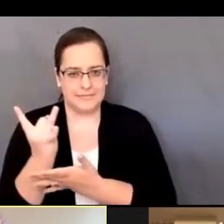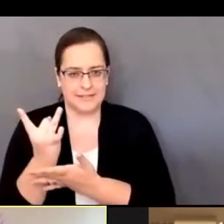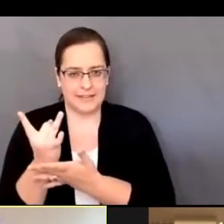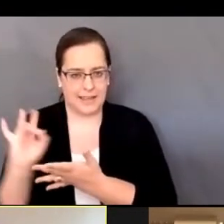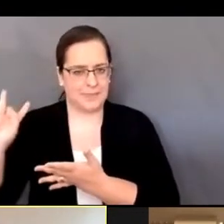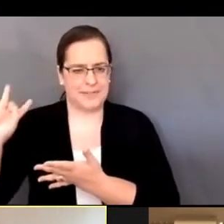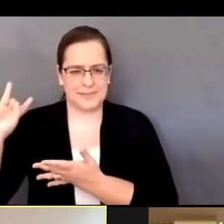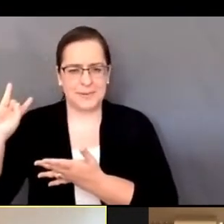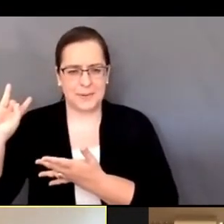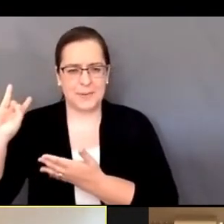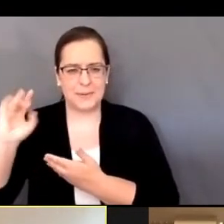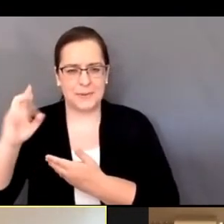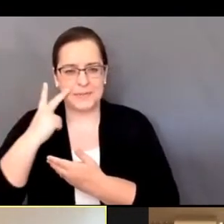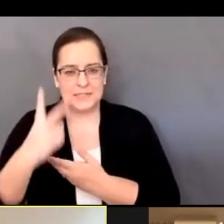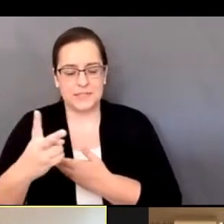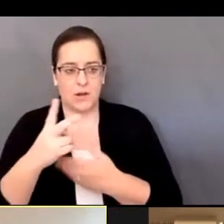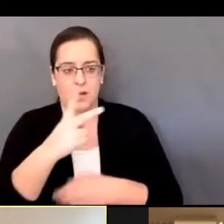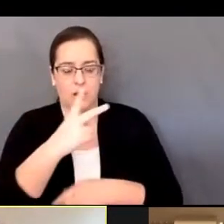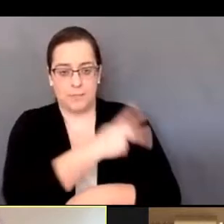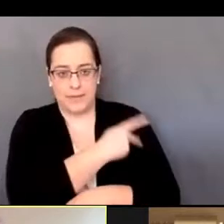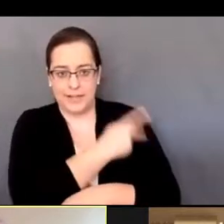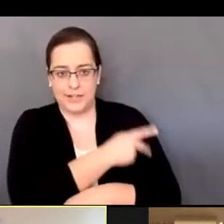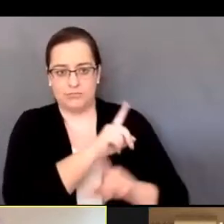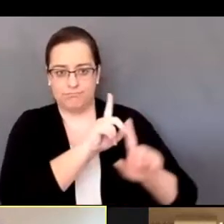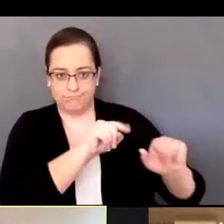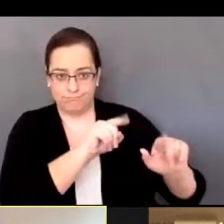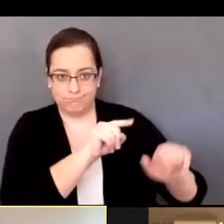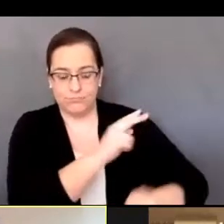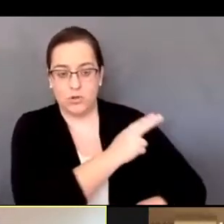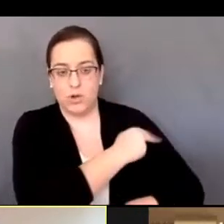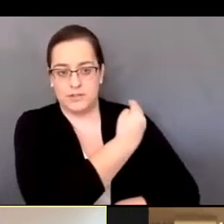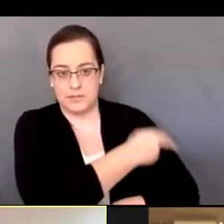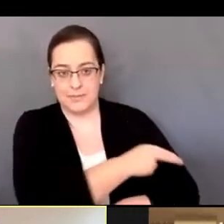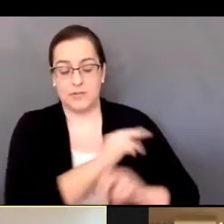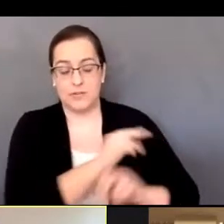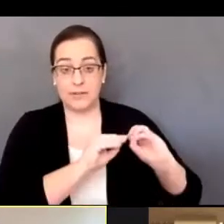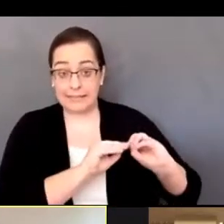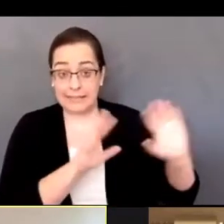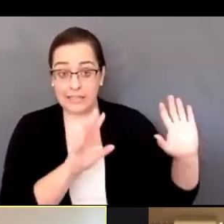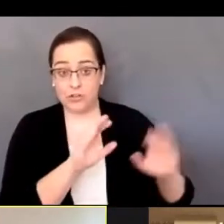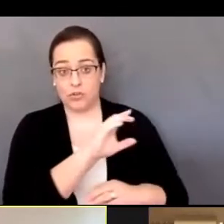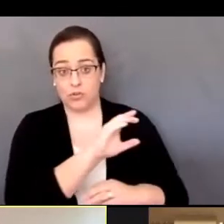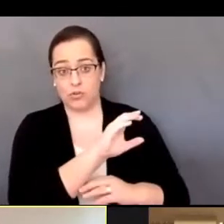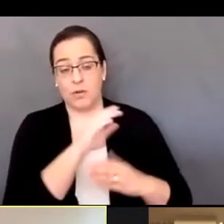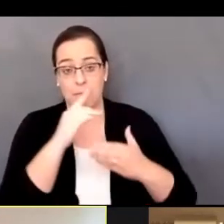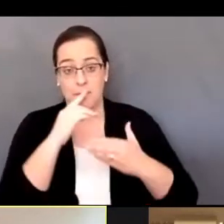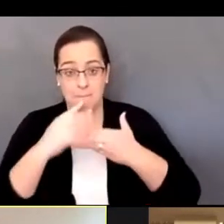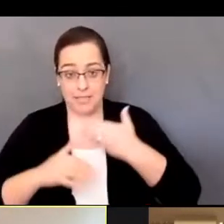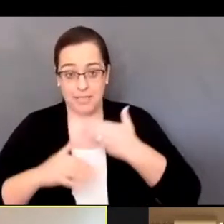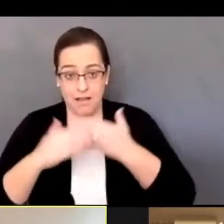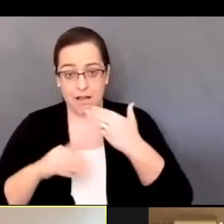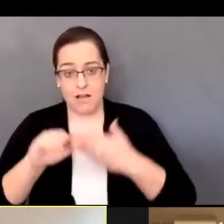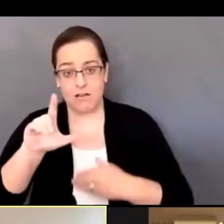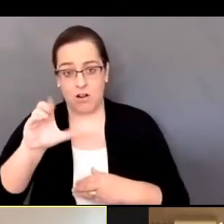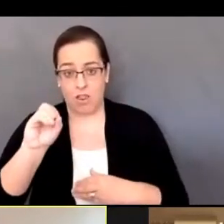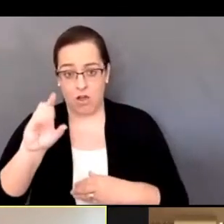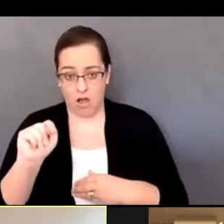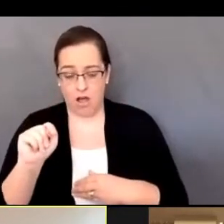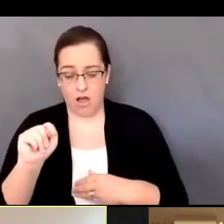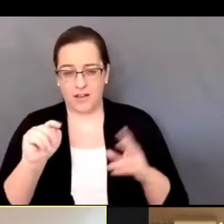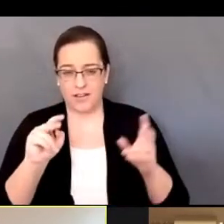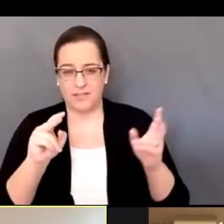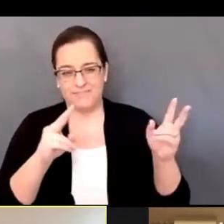a rise in our hospital patients, it was very clear that the clotting disorder that was